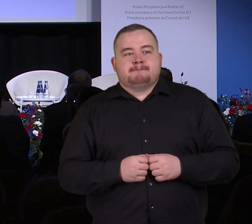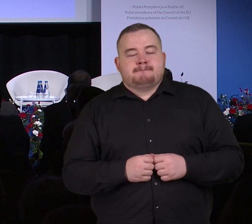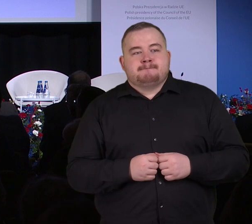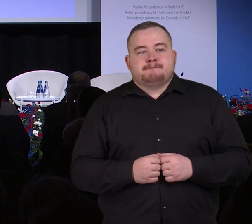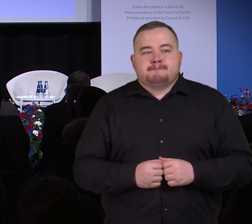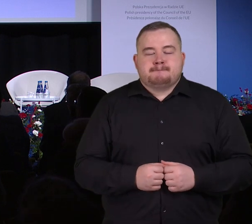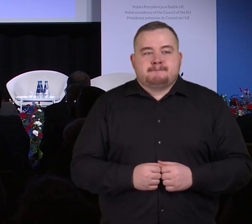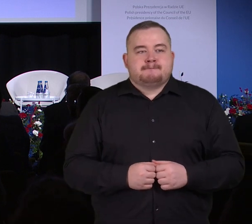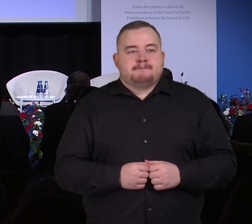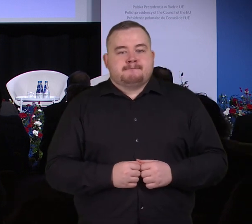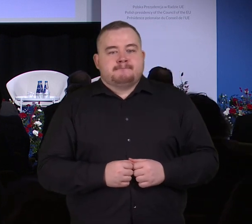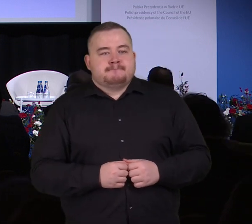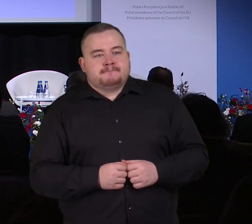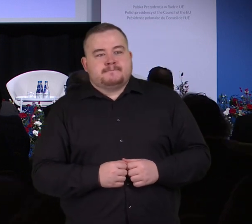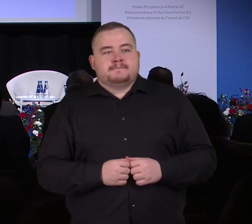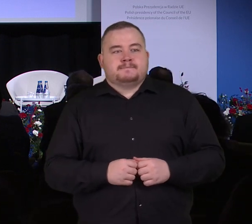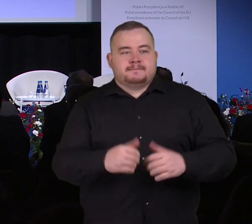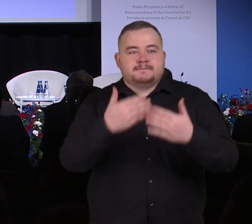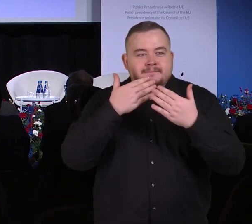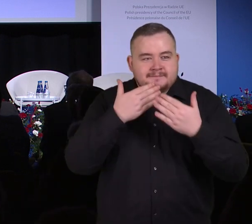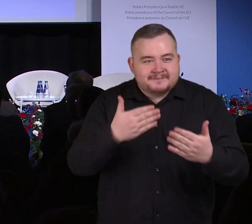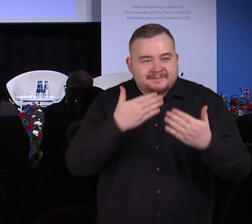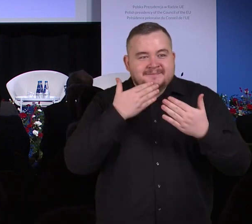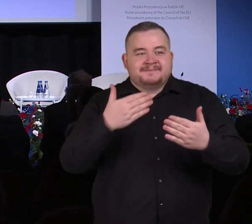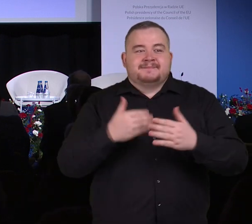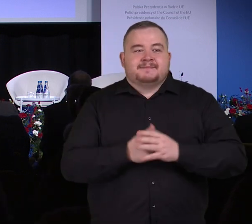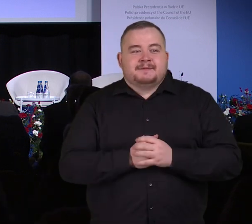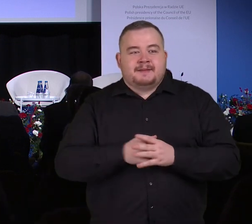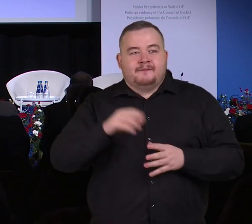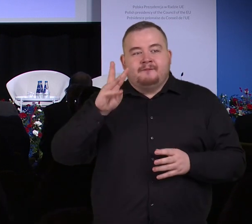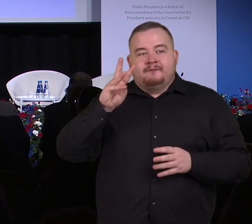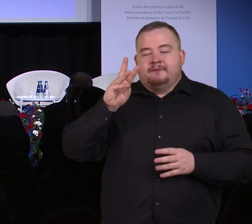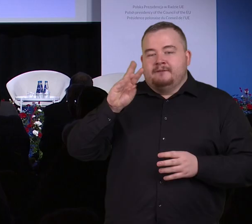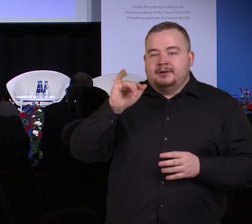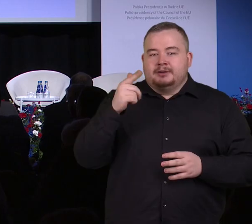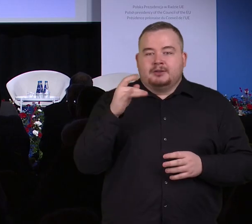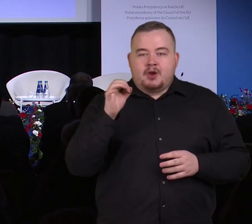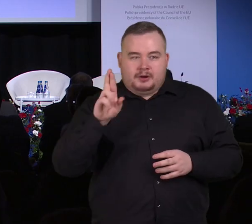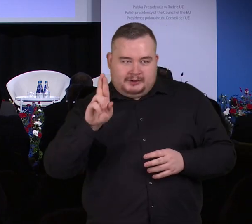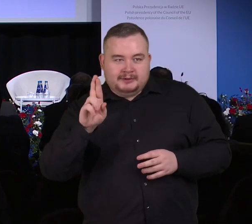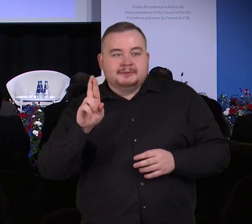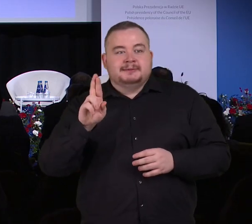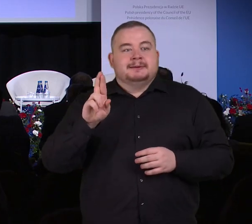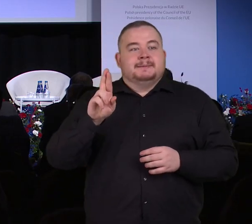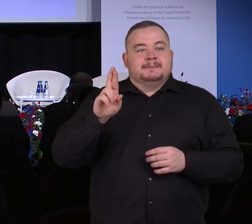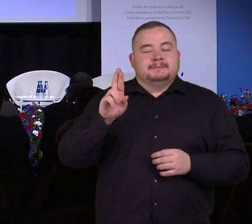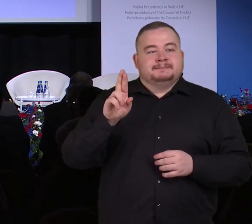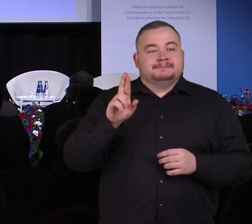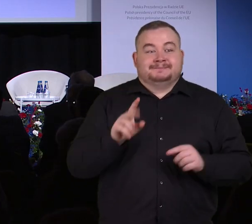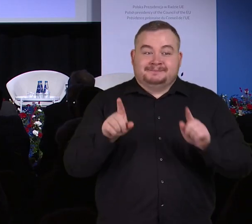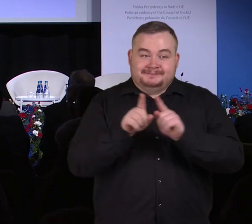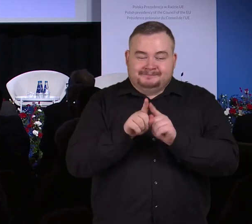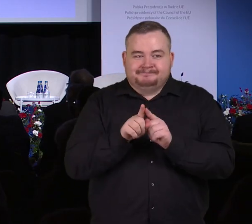Thanks, Victor, also for commercial, of course, of ESPON, not Epson, of the